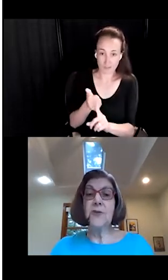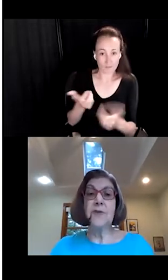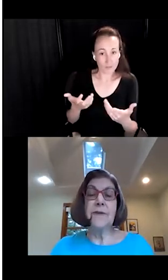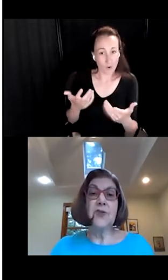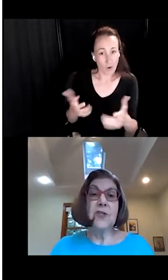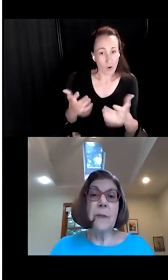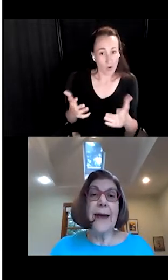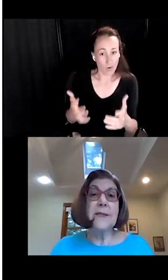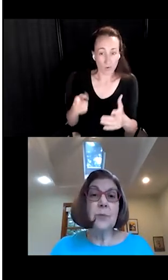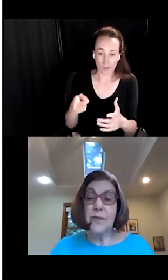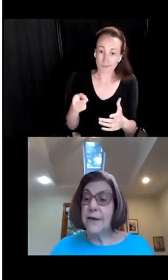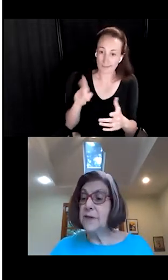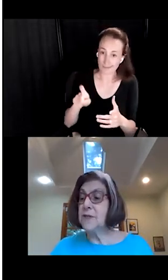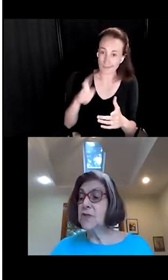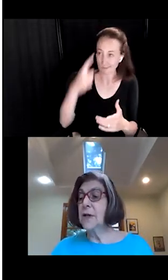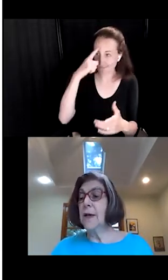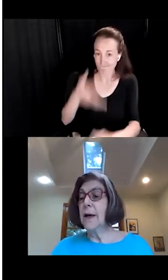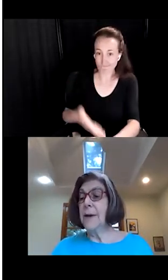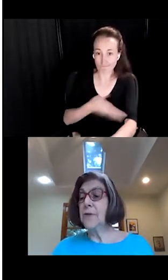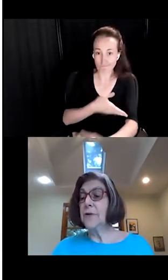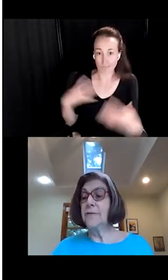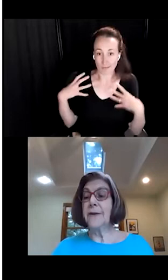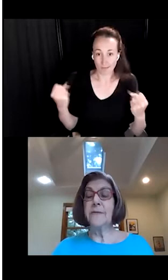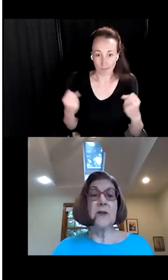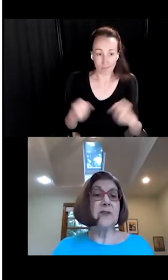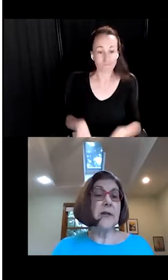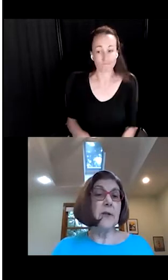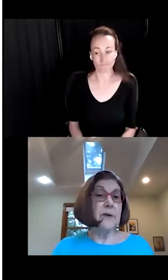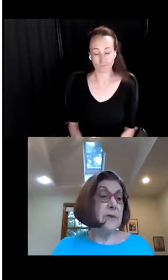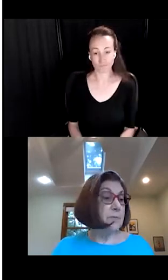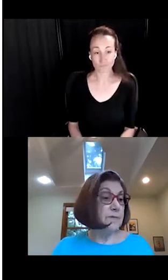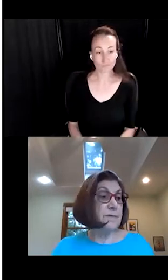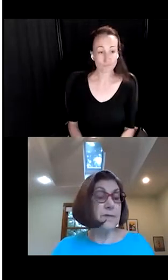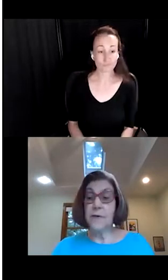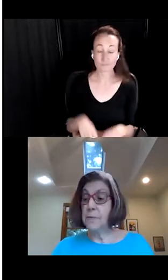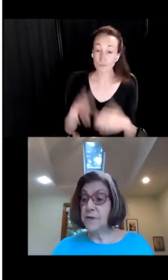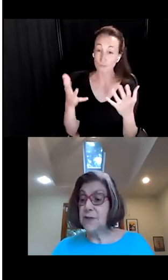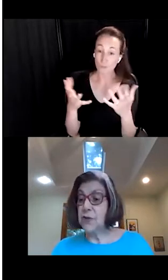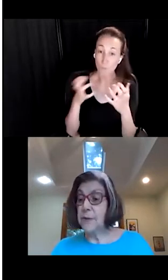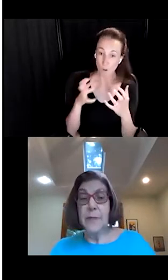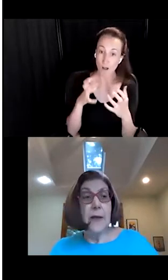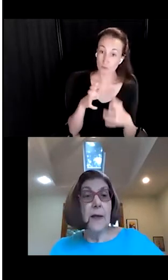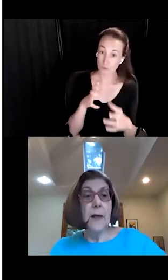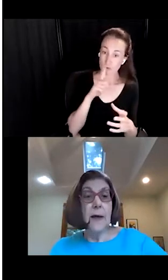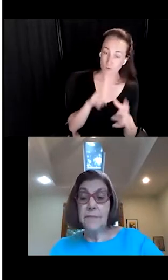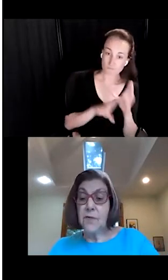create interventions backed up with evidence about their effectiveness in helping people fulfill their potential.